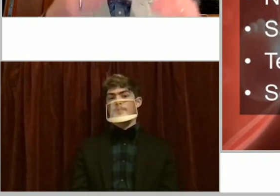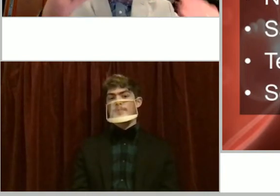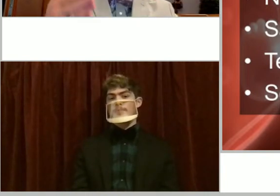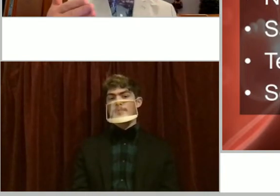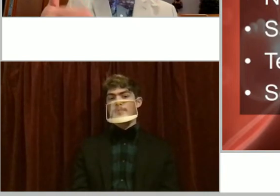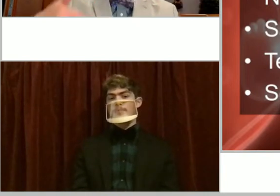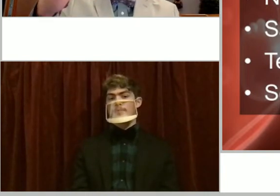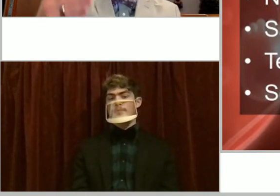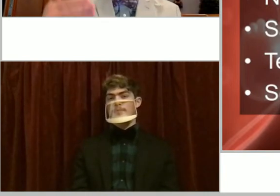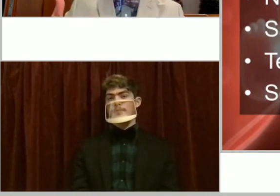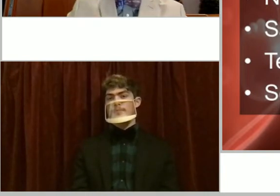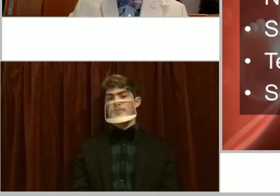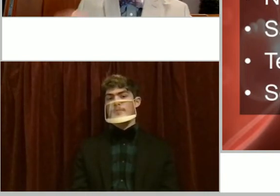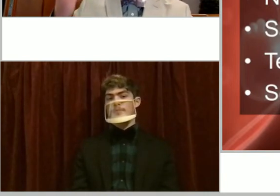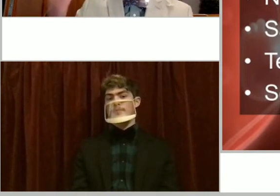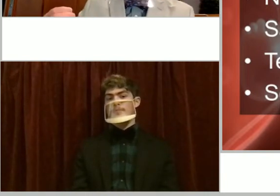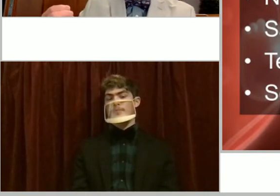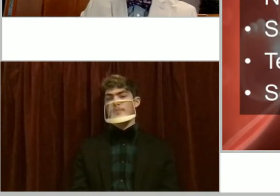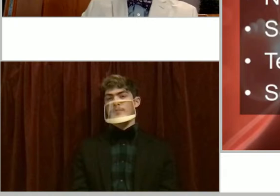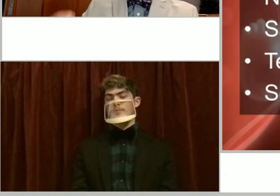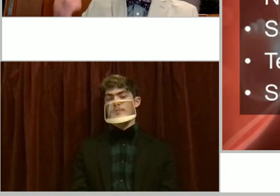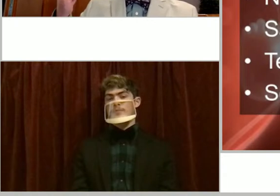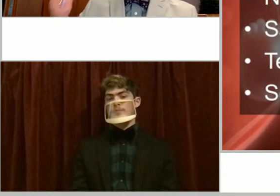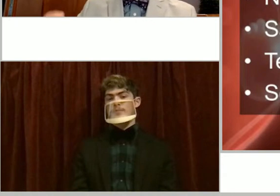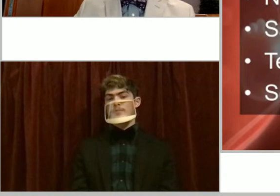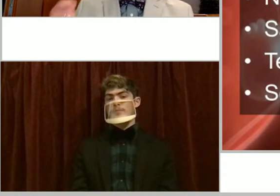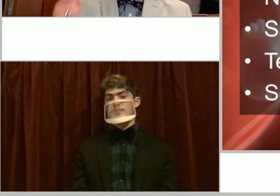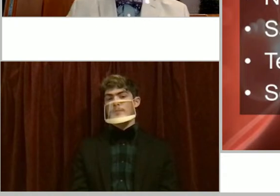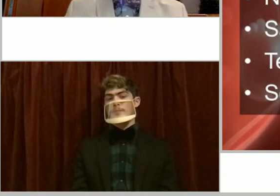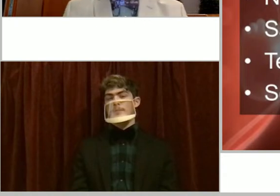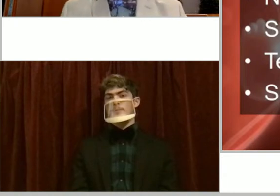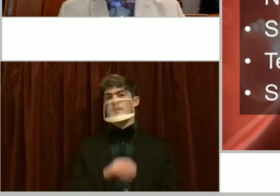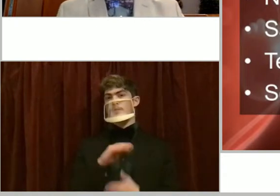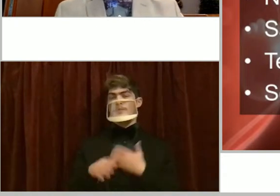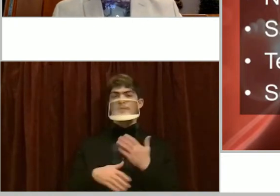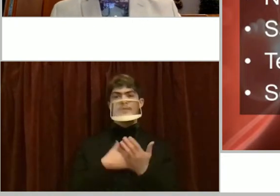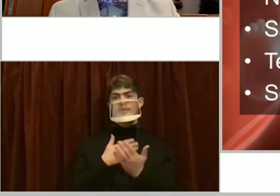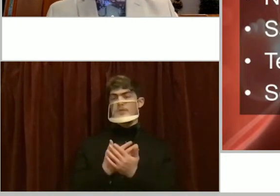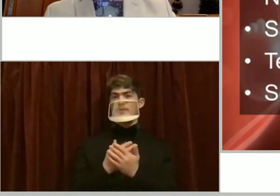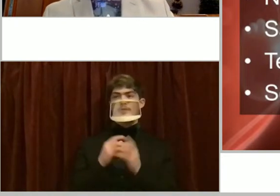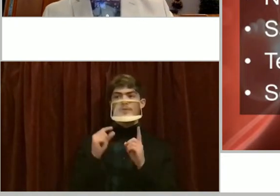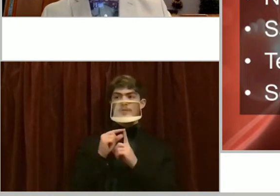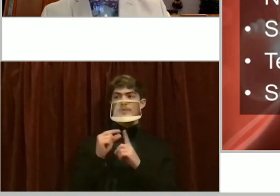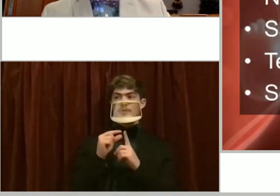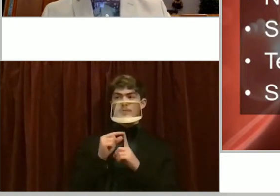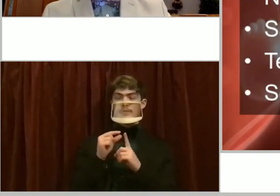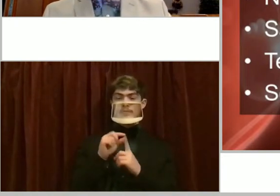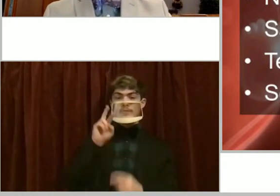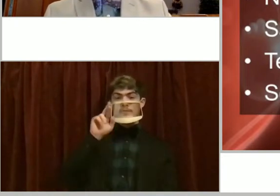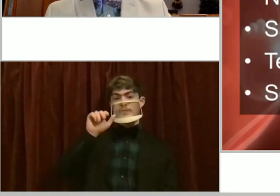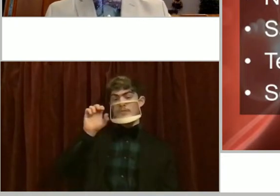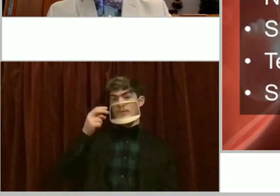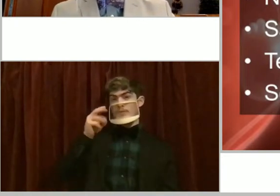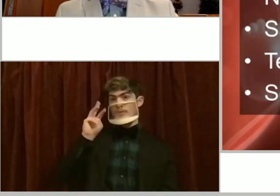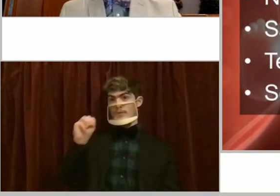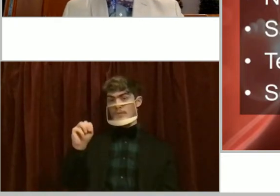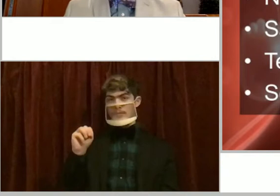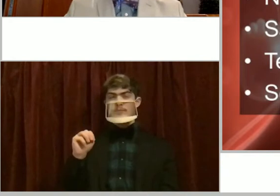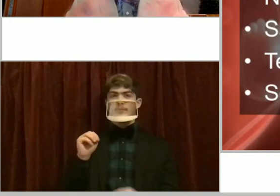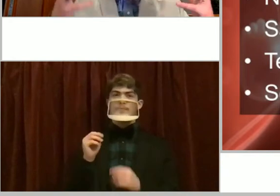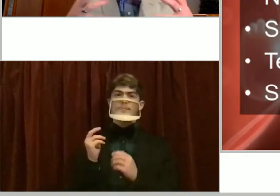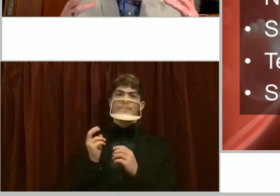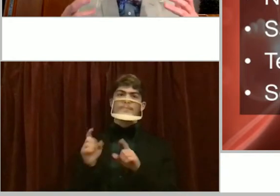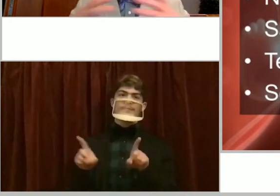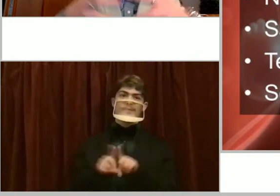rakum, its verb, the adjective, all of them are related to the Hebrew word for womb. So